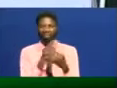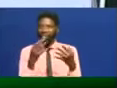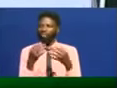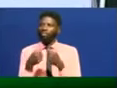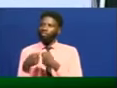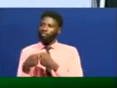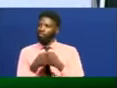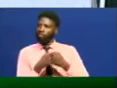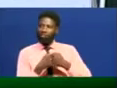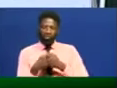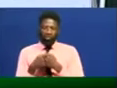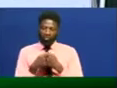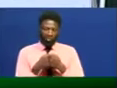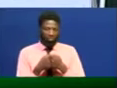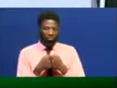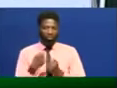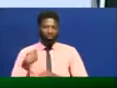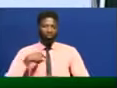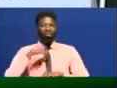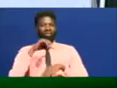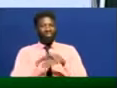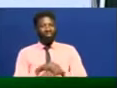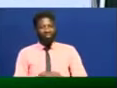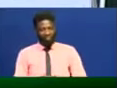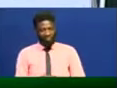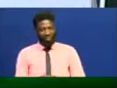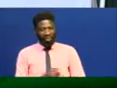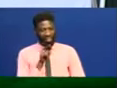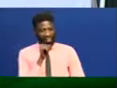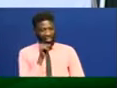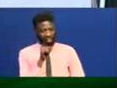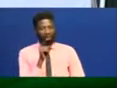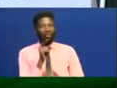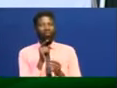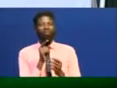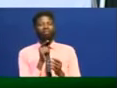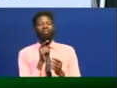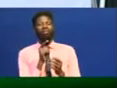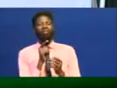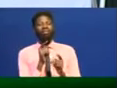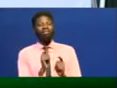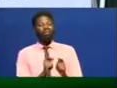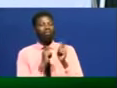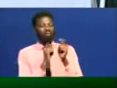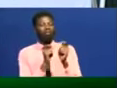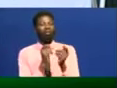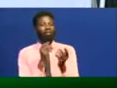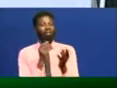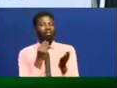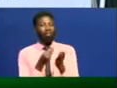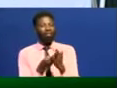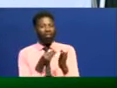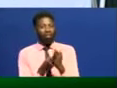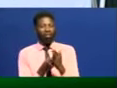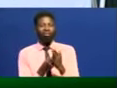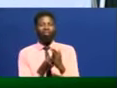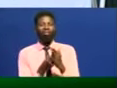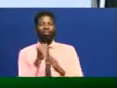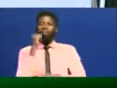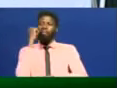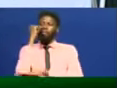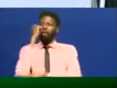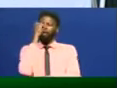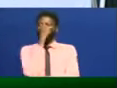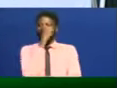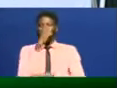we inherited in this sector. Talanta Hela is anchored on 7 pillars. And you'll be able to